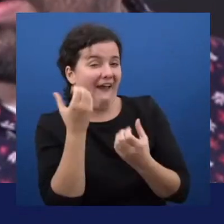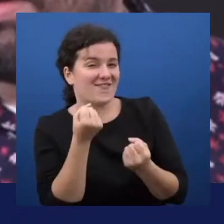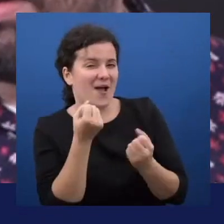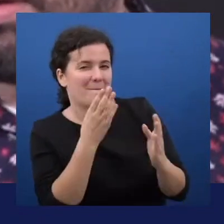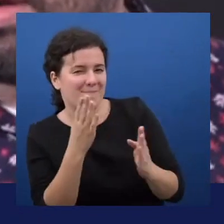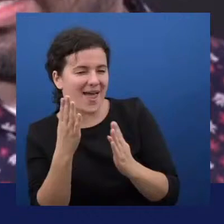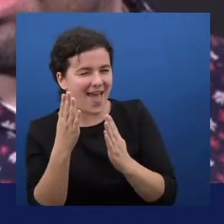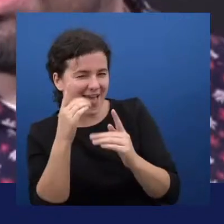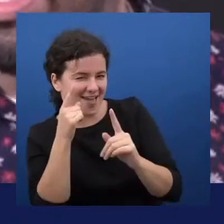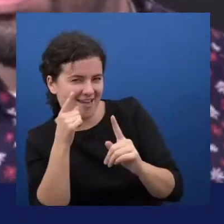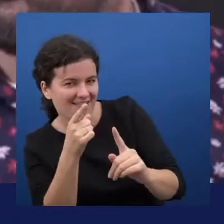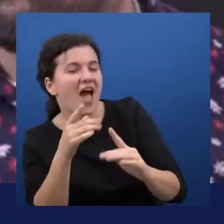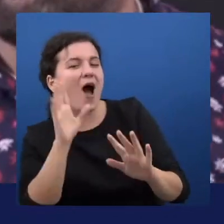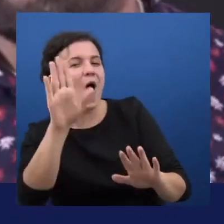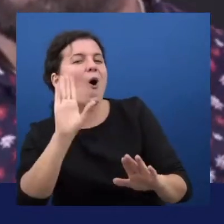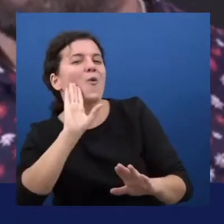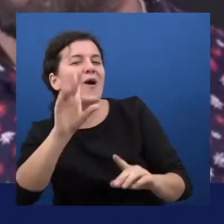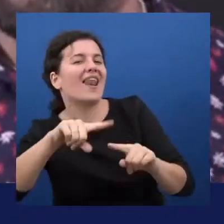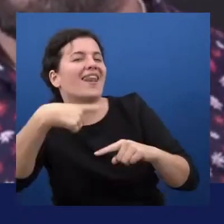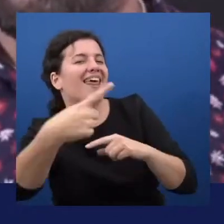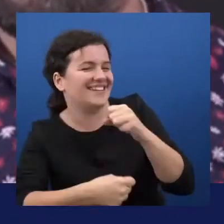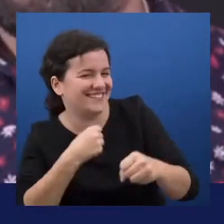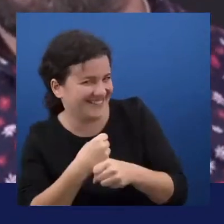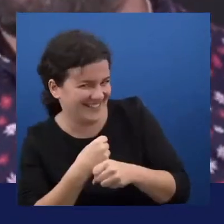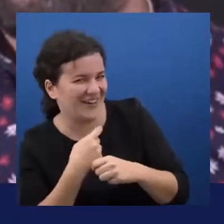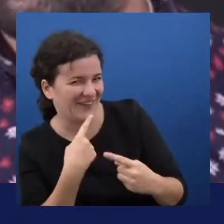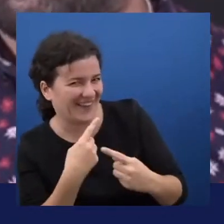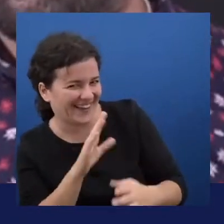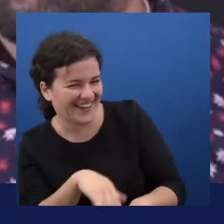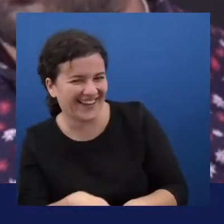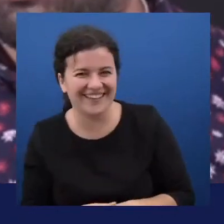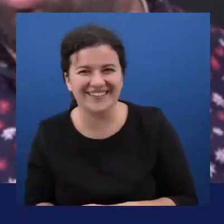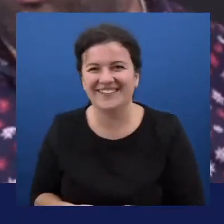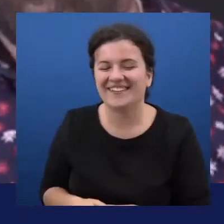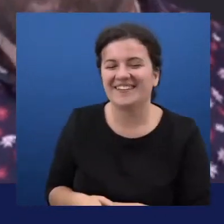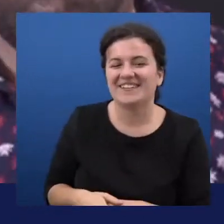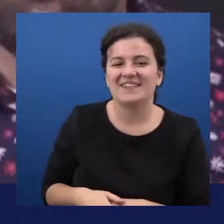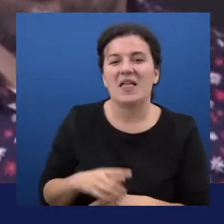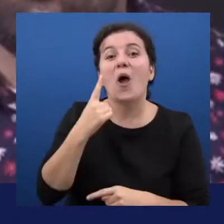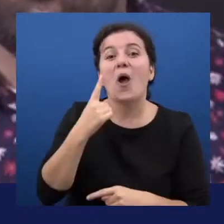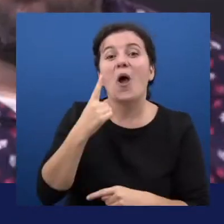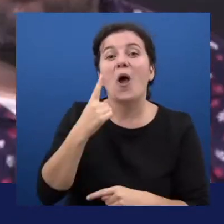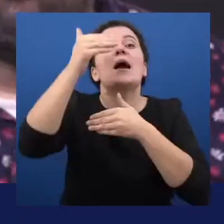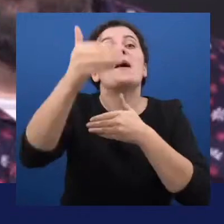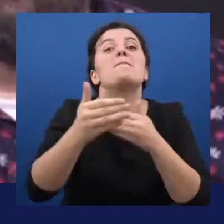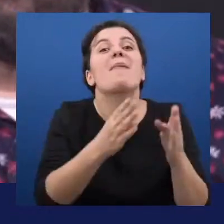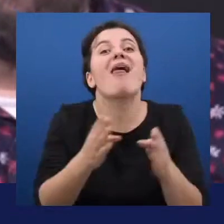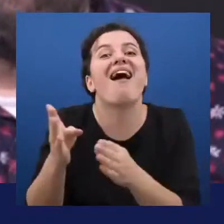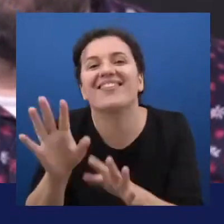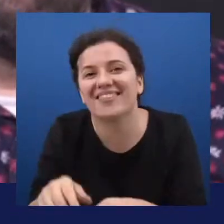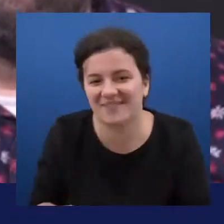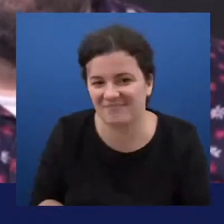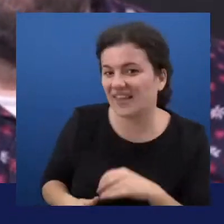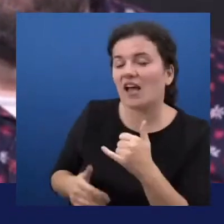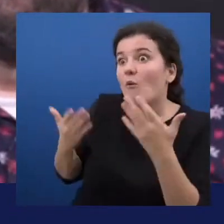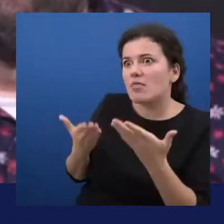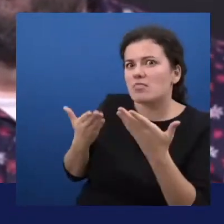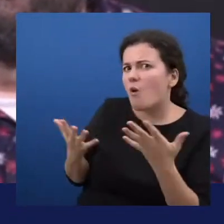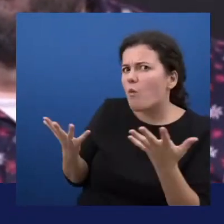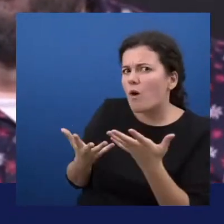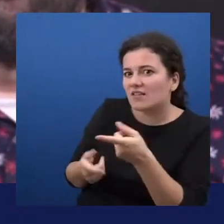okay. Oh, we should Okay, let's do definitely that. get back together like a next plan. year and have a cup maybe of let's coffee just do and it right sit now. down to hack. I mean,